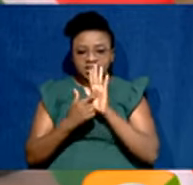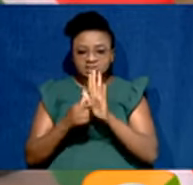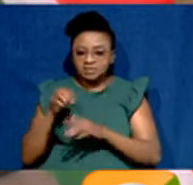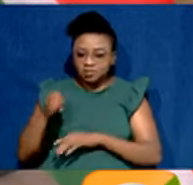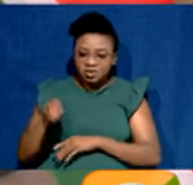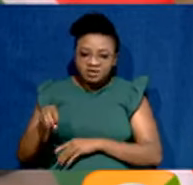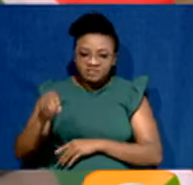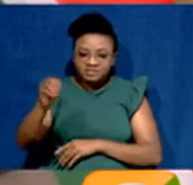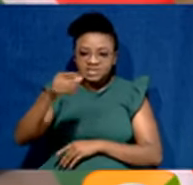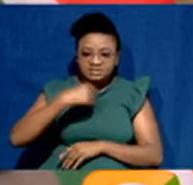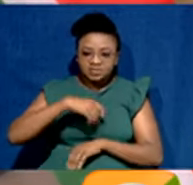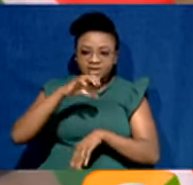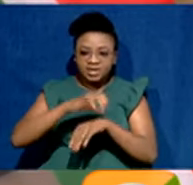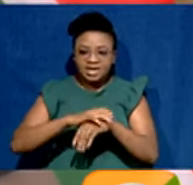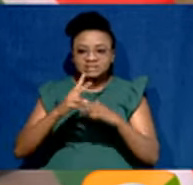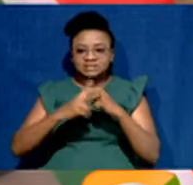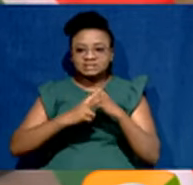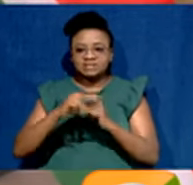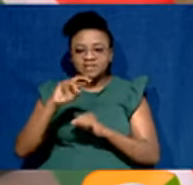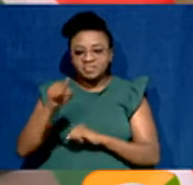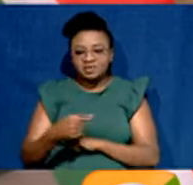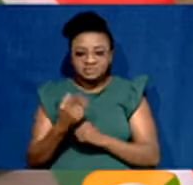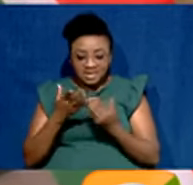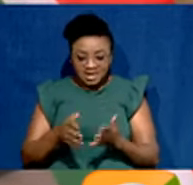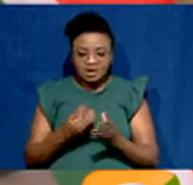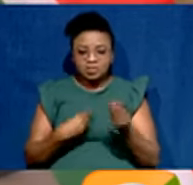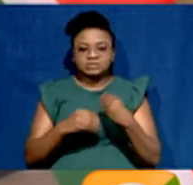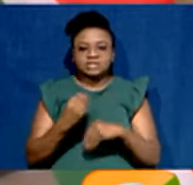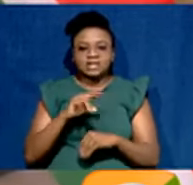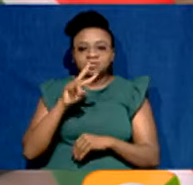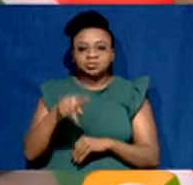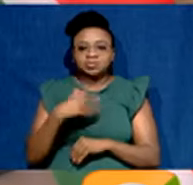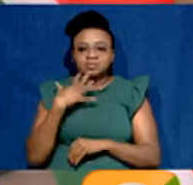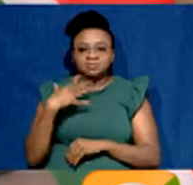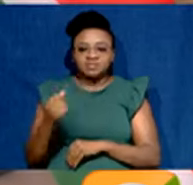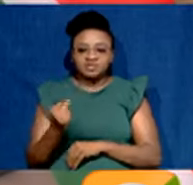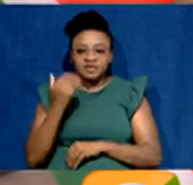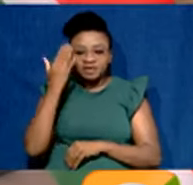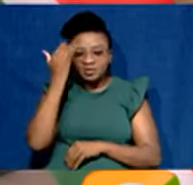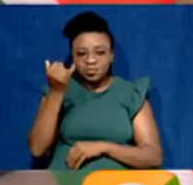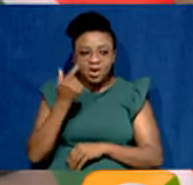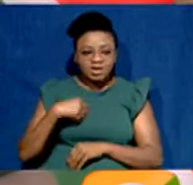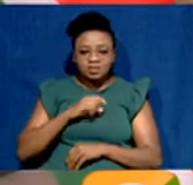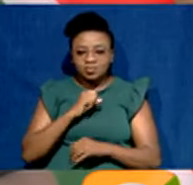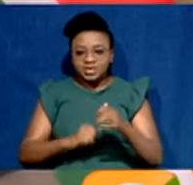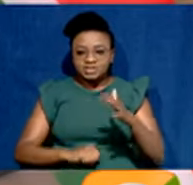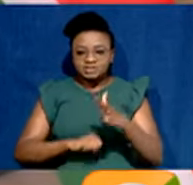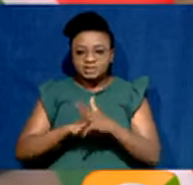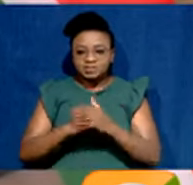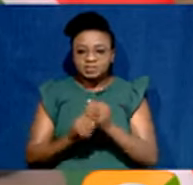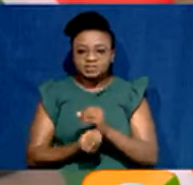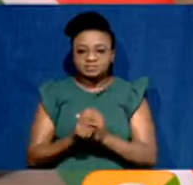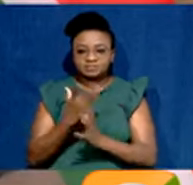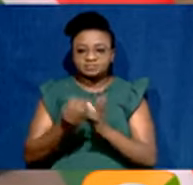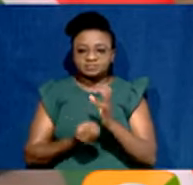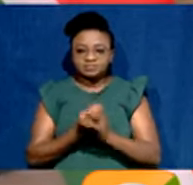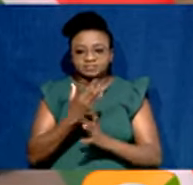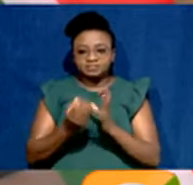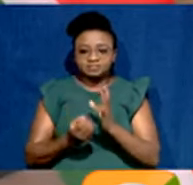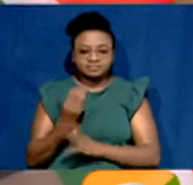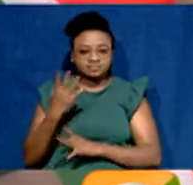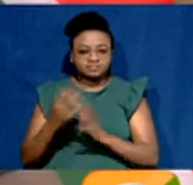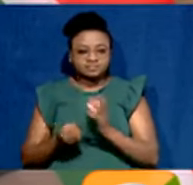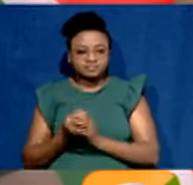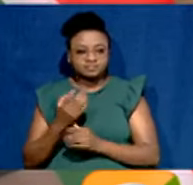at 7,000, we are now selling at 2,500 because we are supporting production. We are